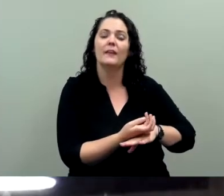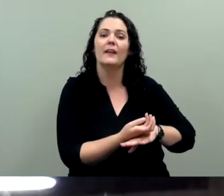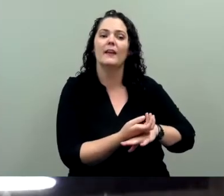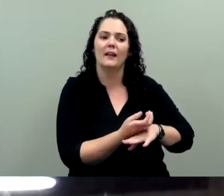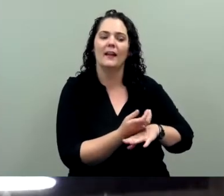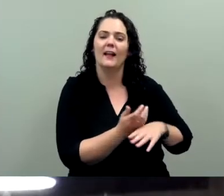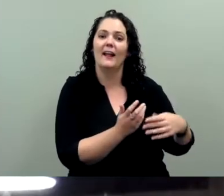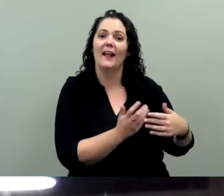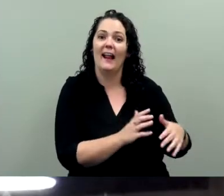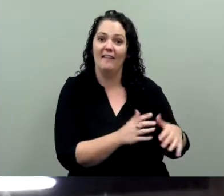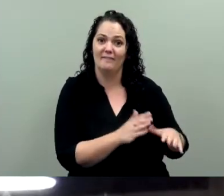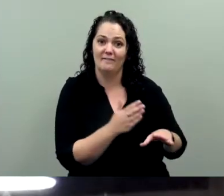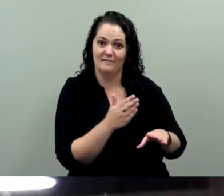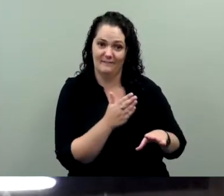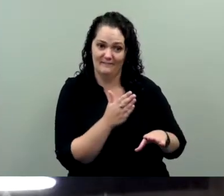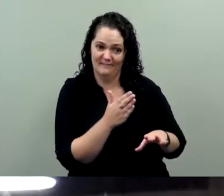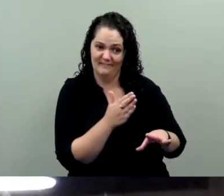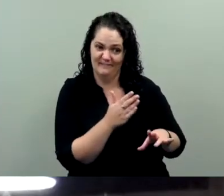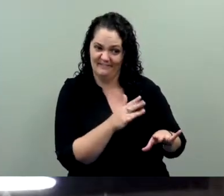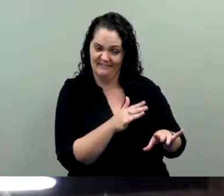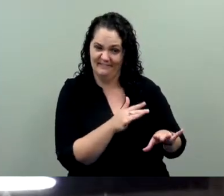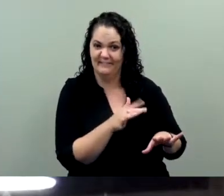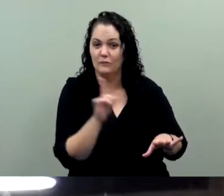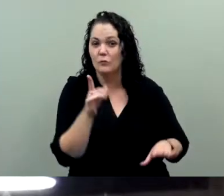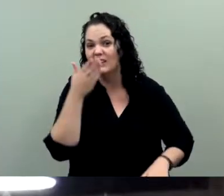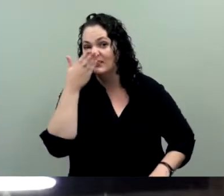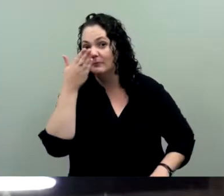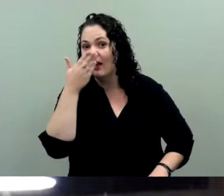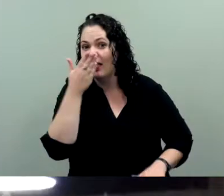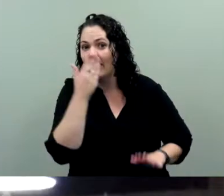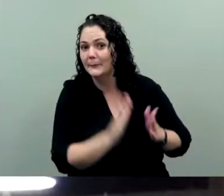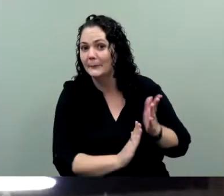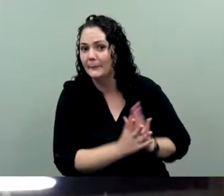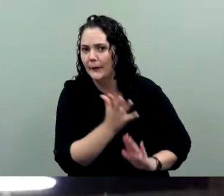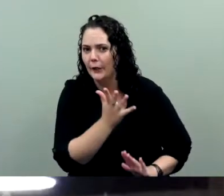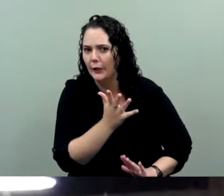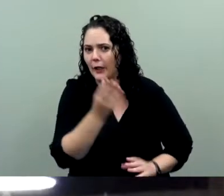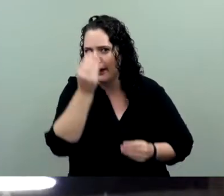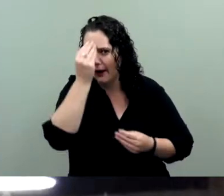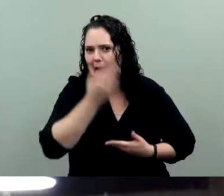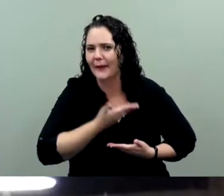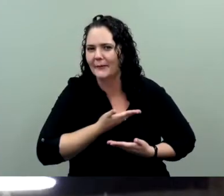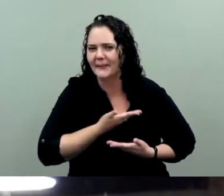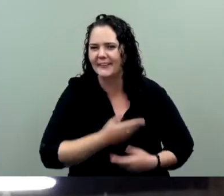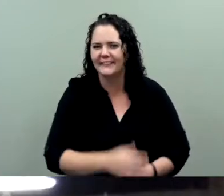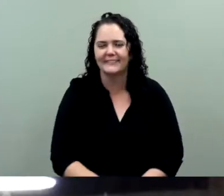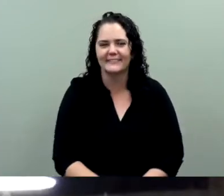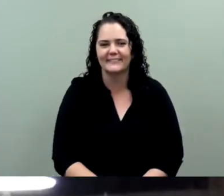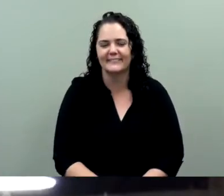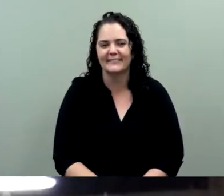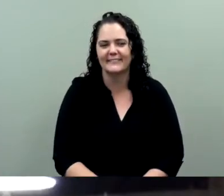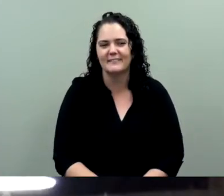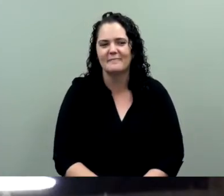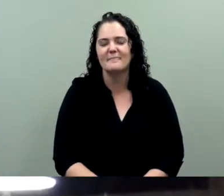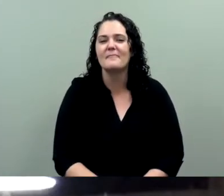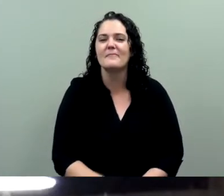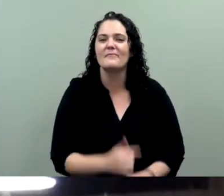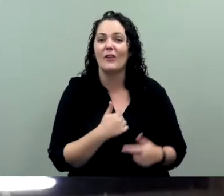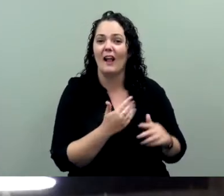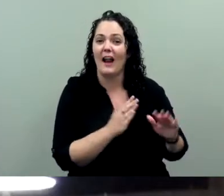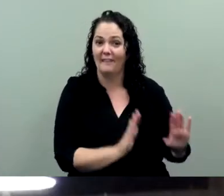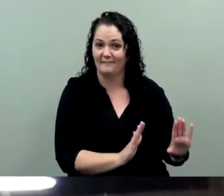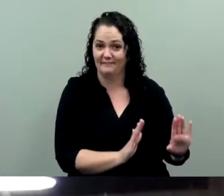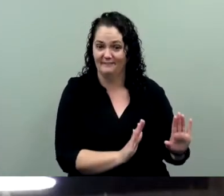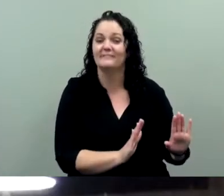go through the workshop. If y'all smell burning, please tell me in the chat. Okay, so I'm gonna put that there. I'm gonna let that go, and then